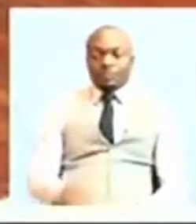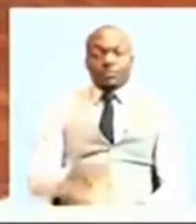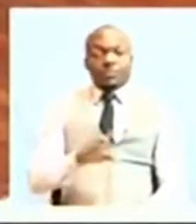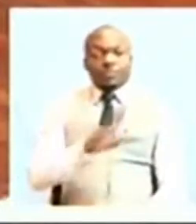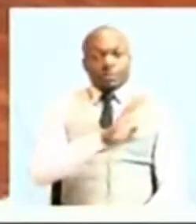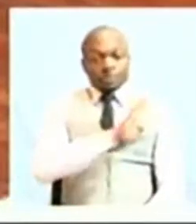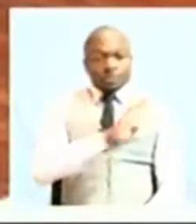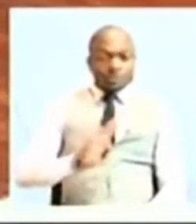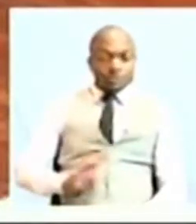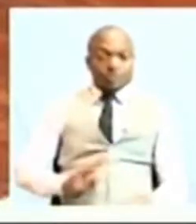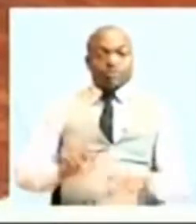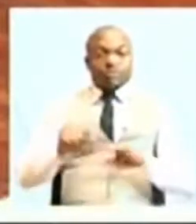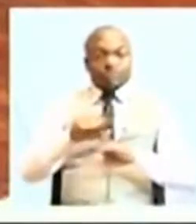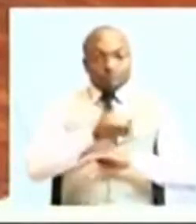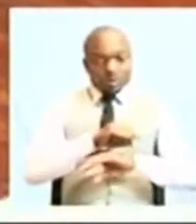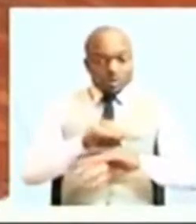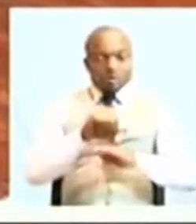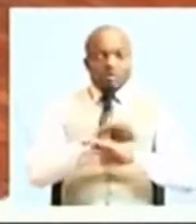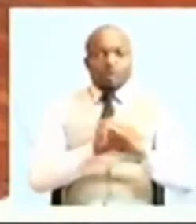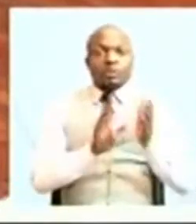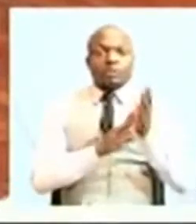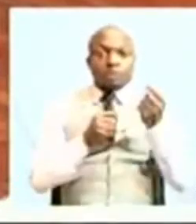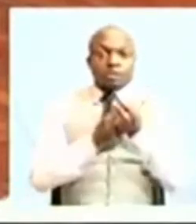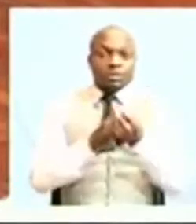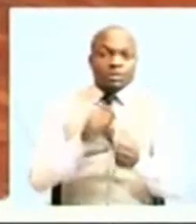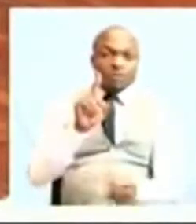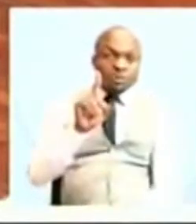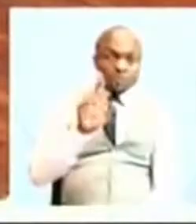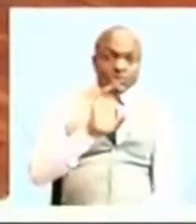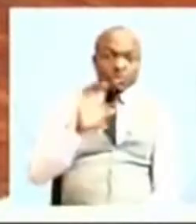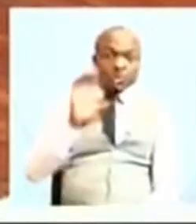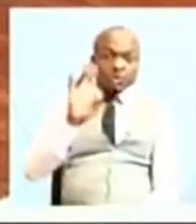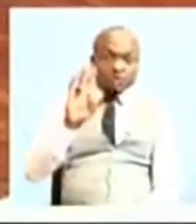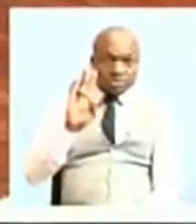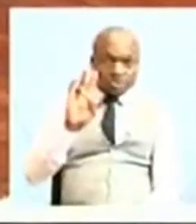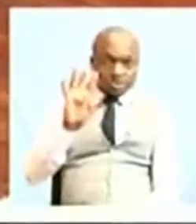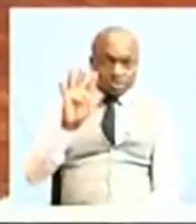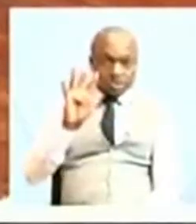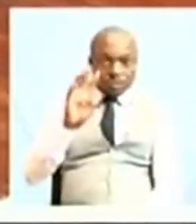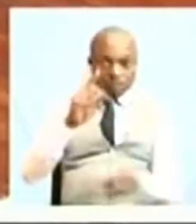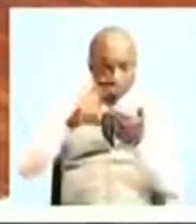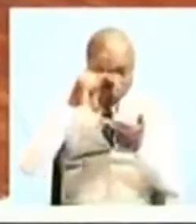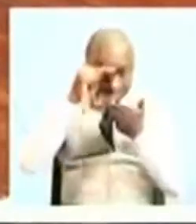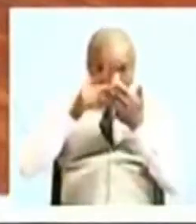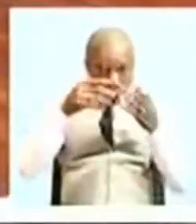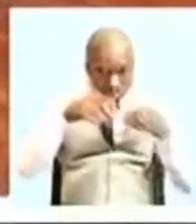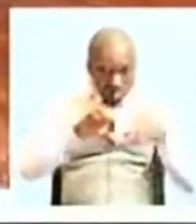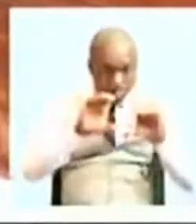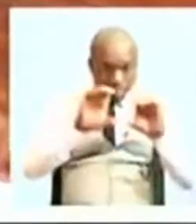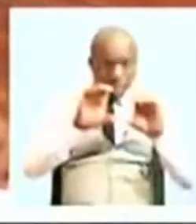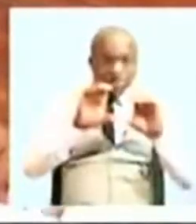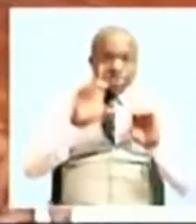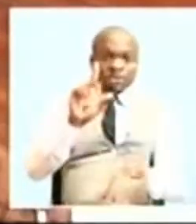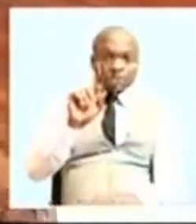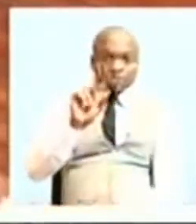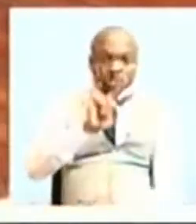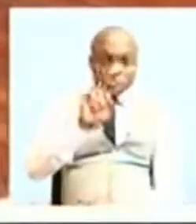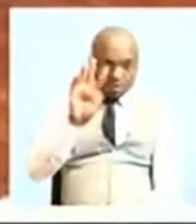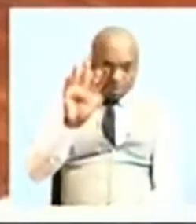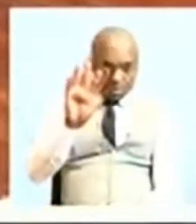boarding secondary school bursaries, 174 pupils were continuing in the year